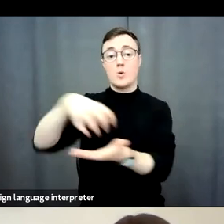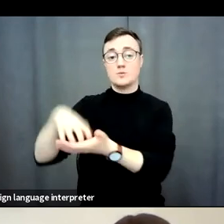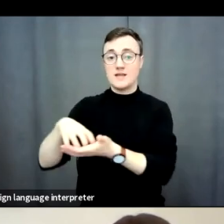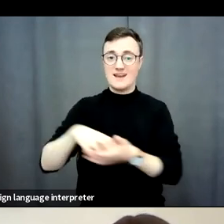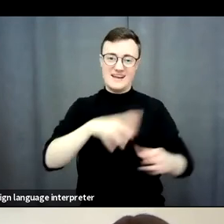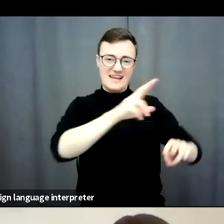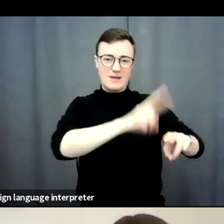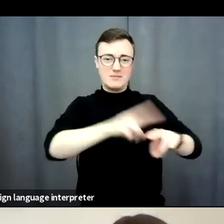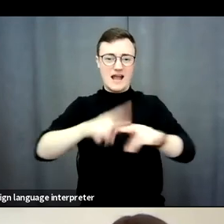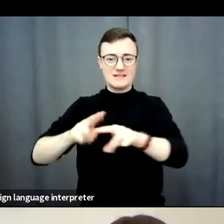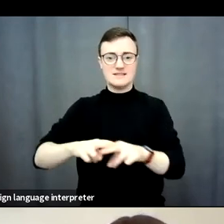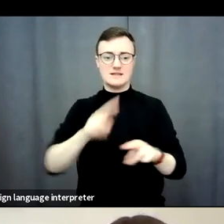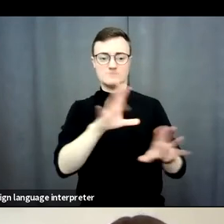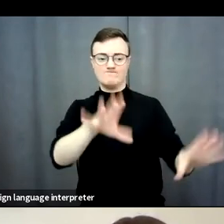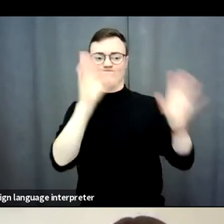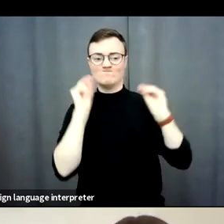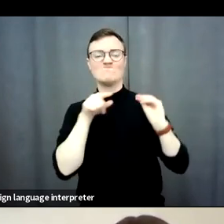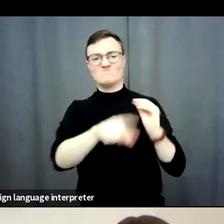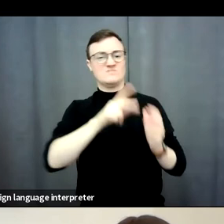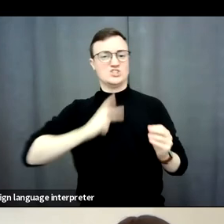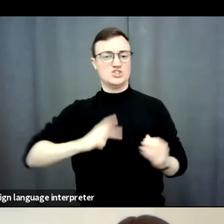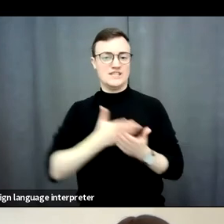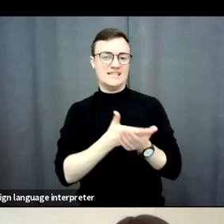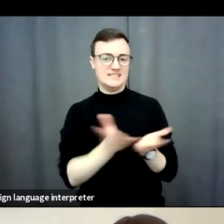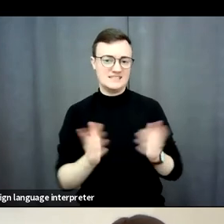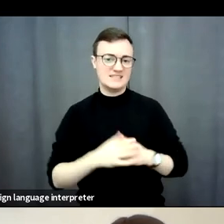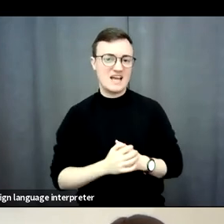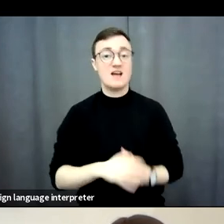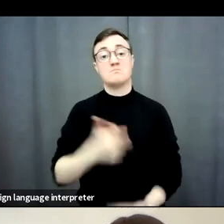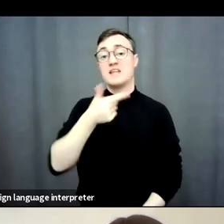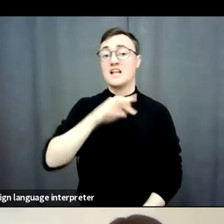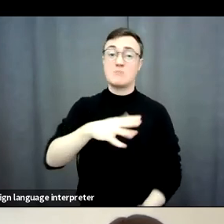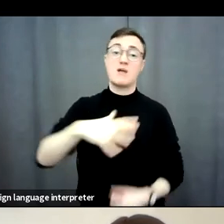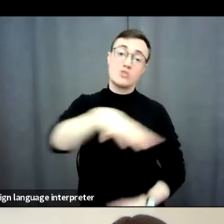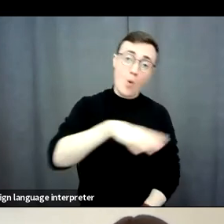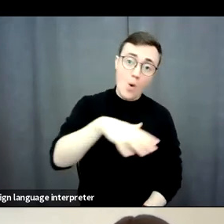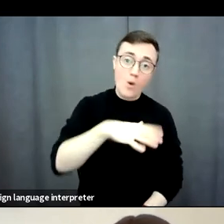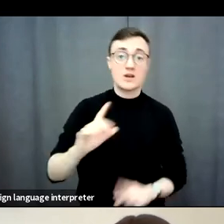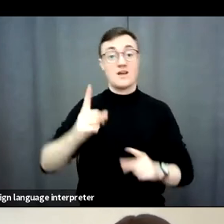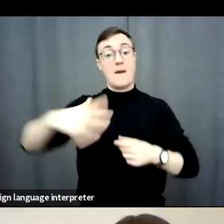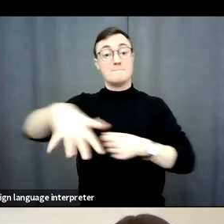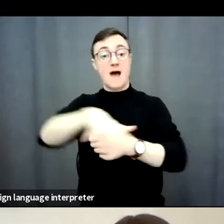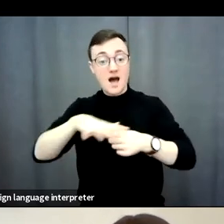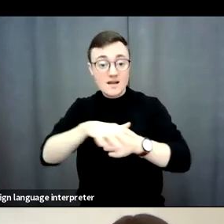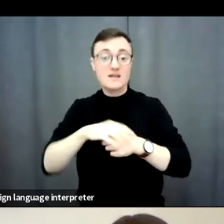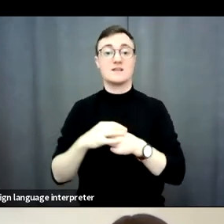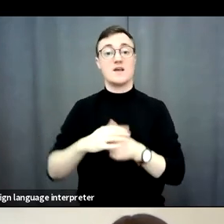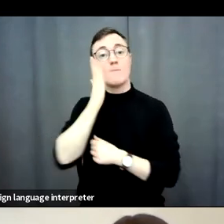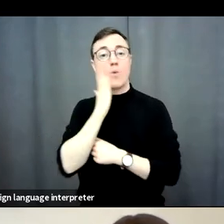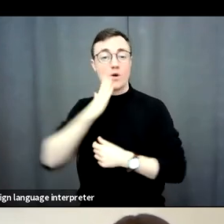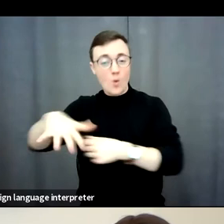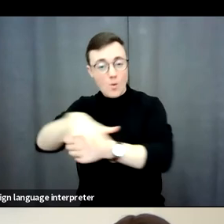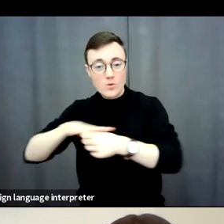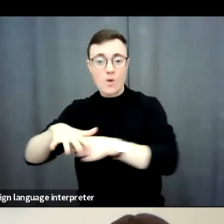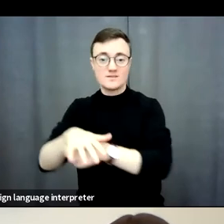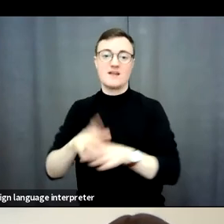that are perceived as unsafe, and that's, for example, squares, parks, residential areas,